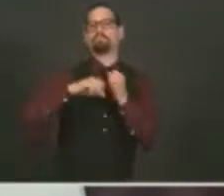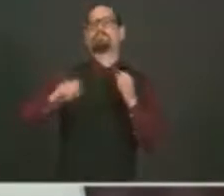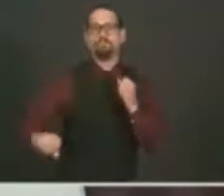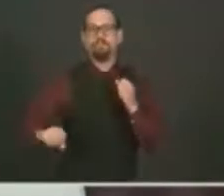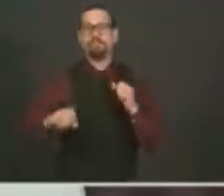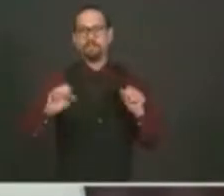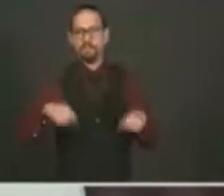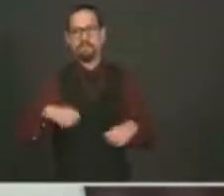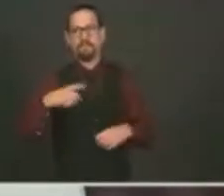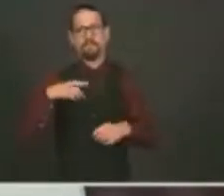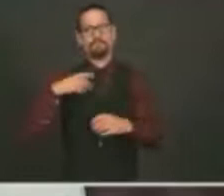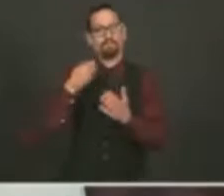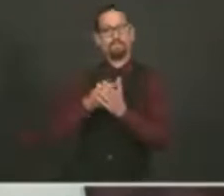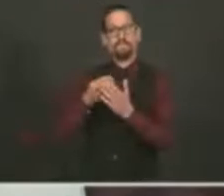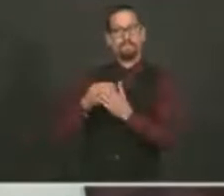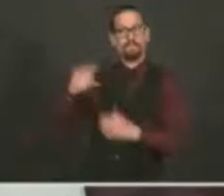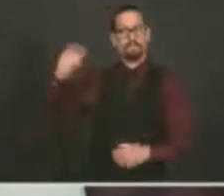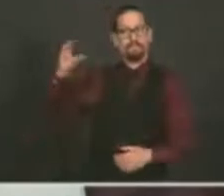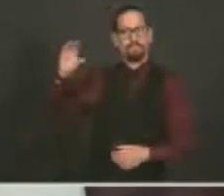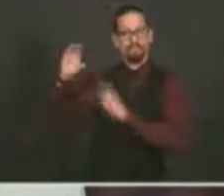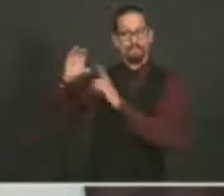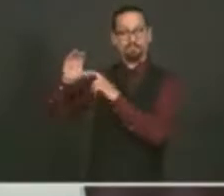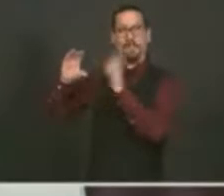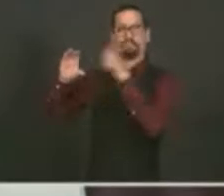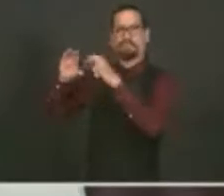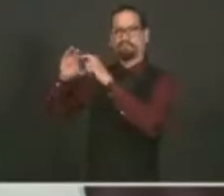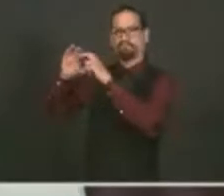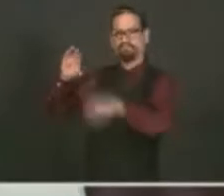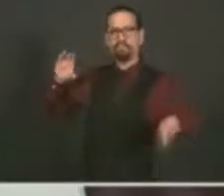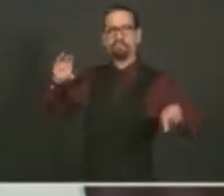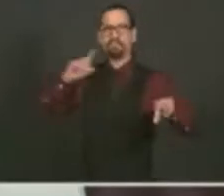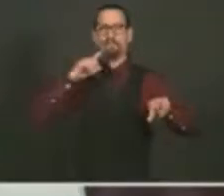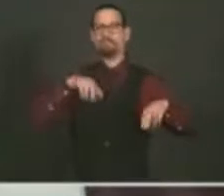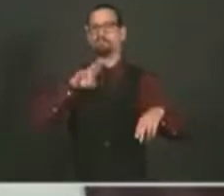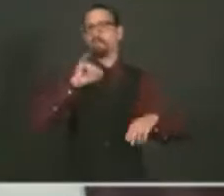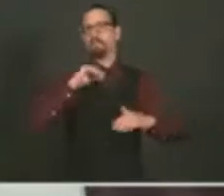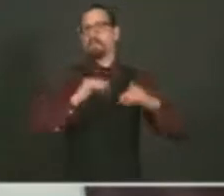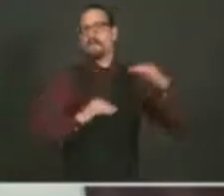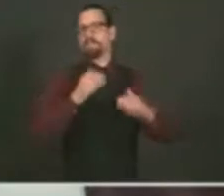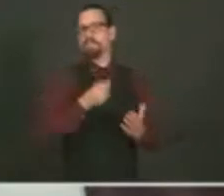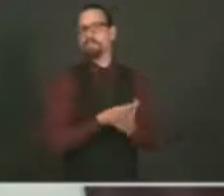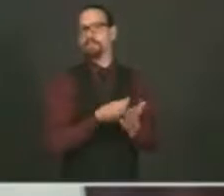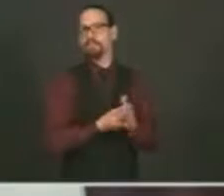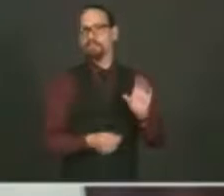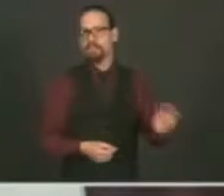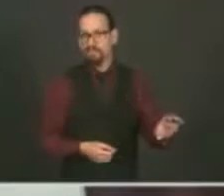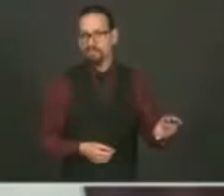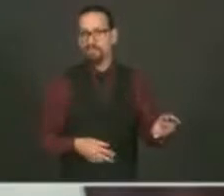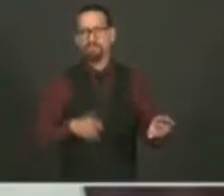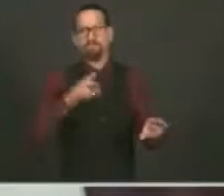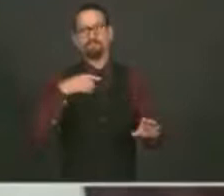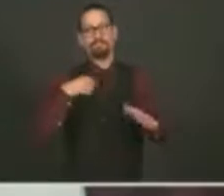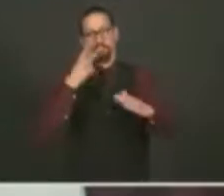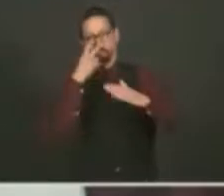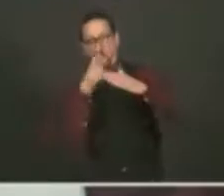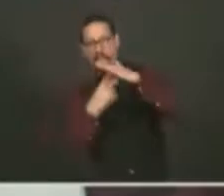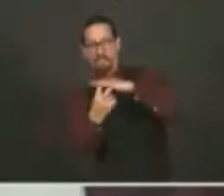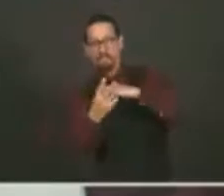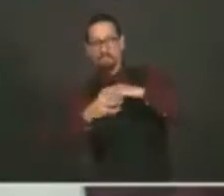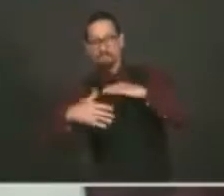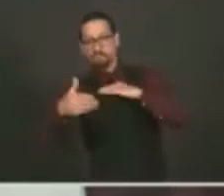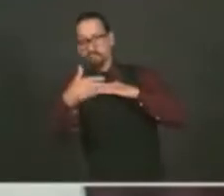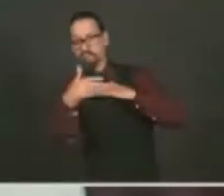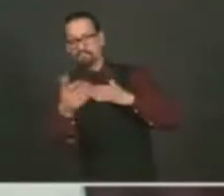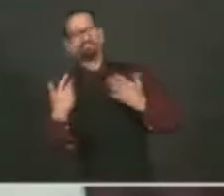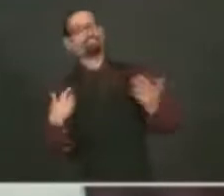balance our budget. I don't have a crystal ball. I do know businesses are suffering, so we put more money out today. And we're going to work like crazy to